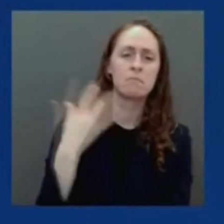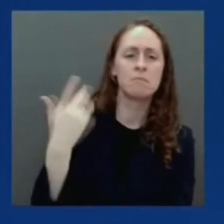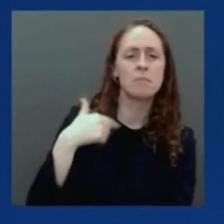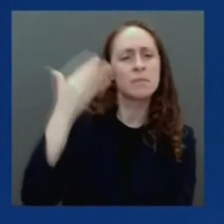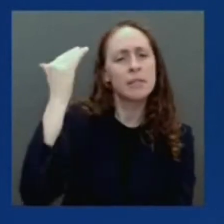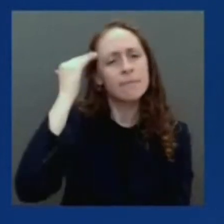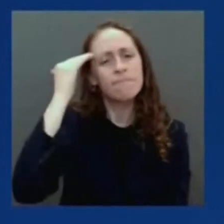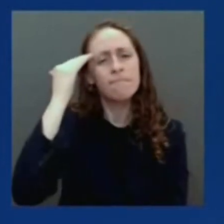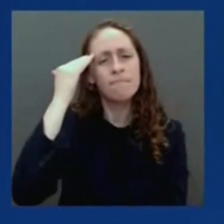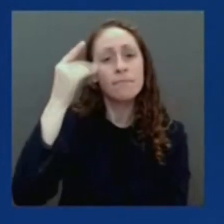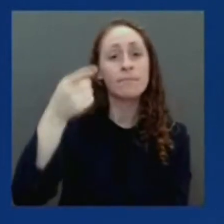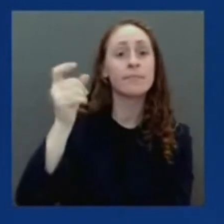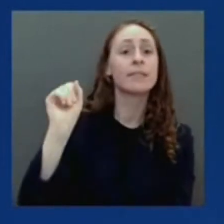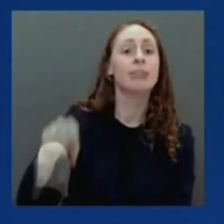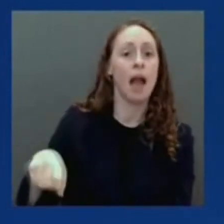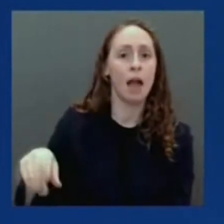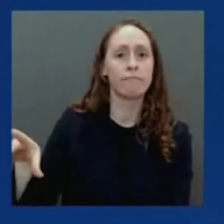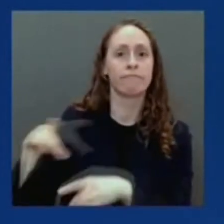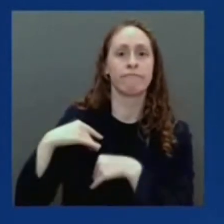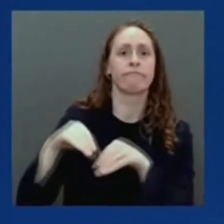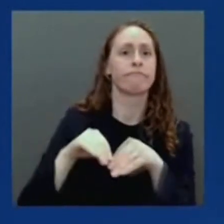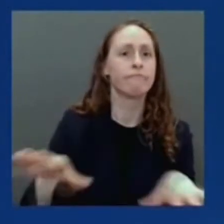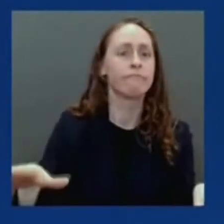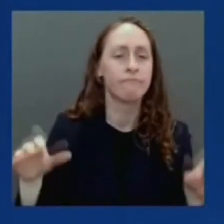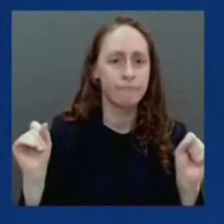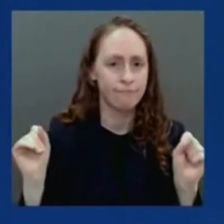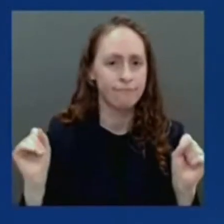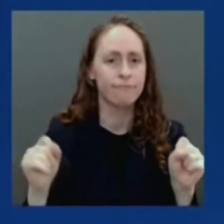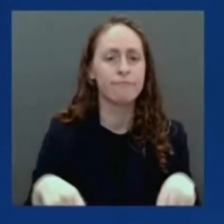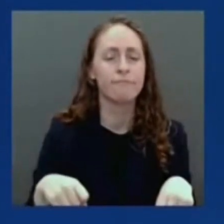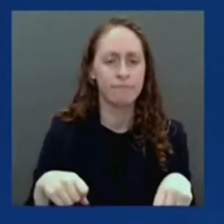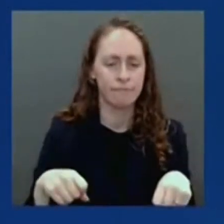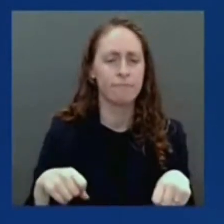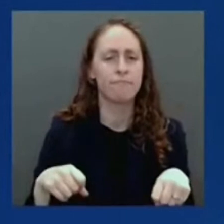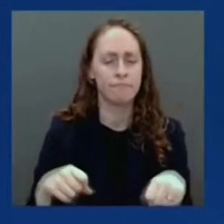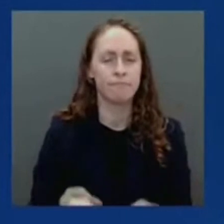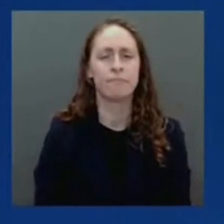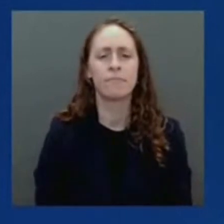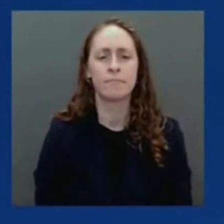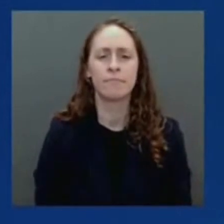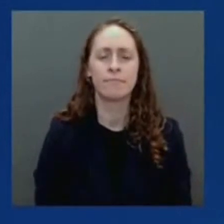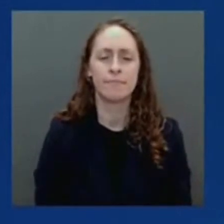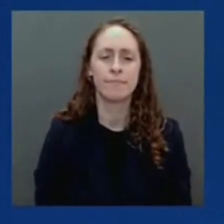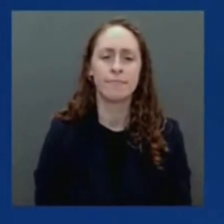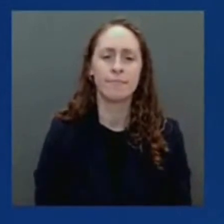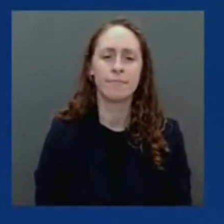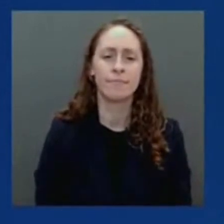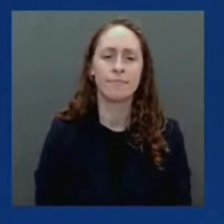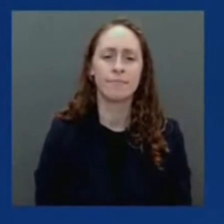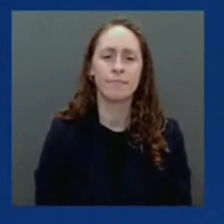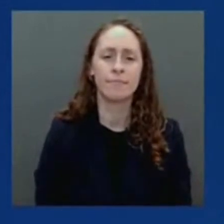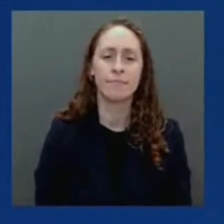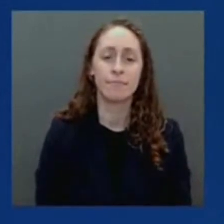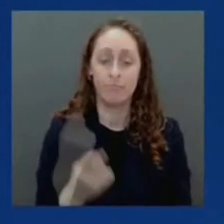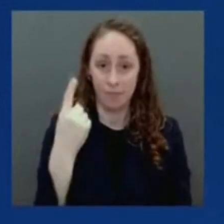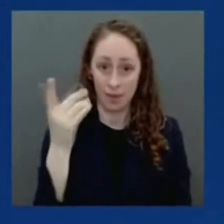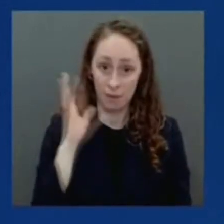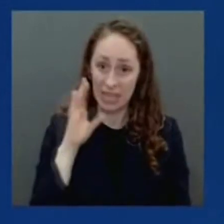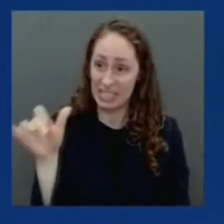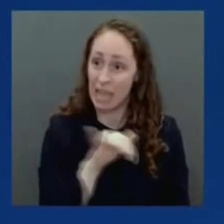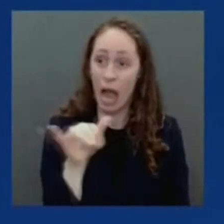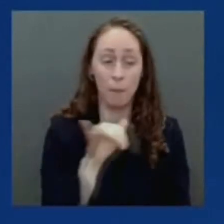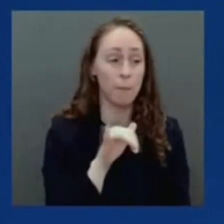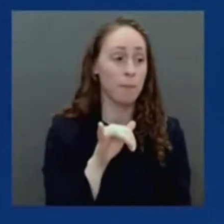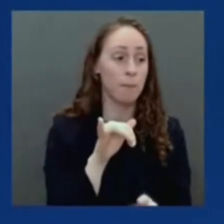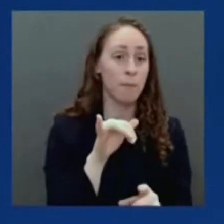transmission advantage that we've seen between Omicron and Delta. In terms of early studies, we have not seen any studies that suggest it's